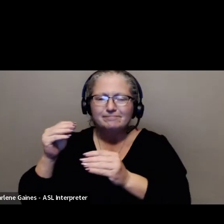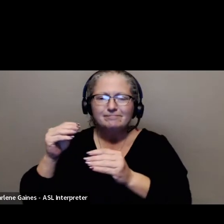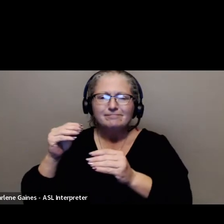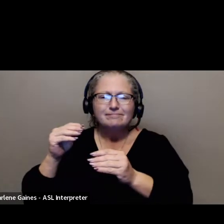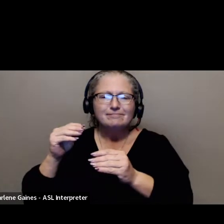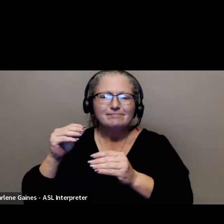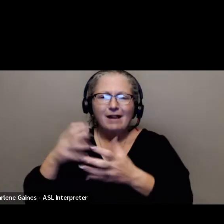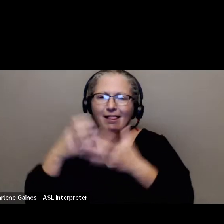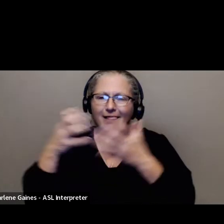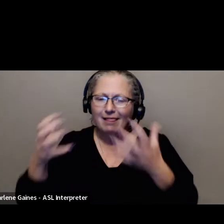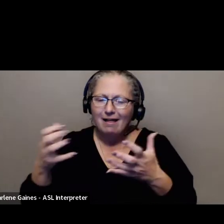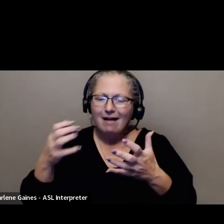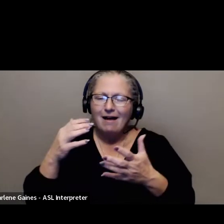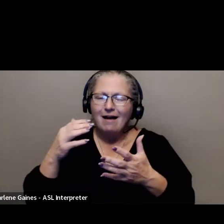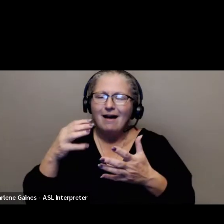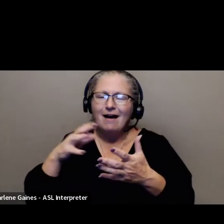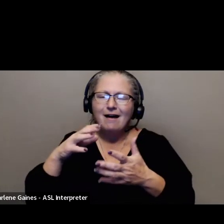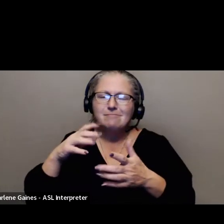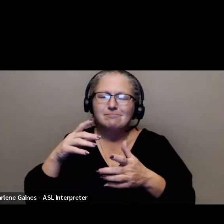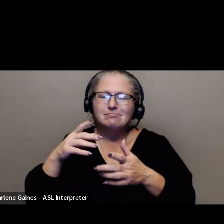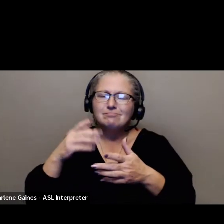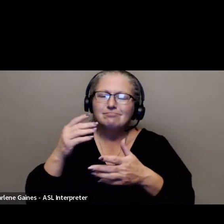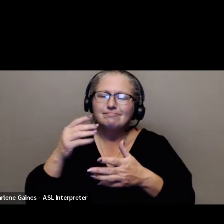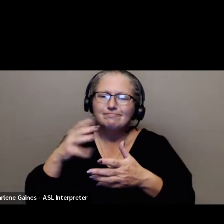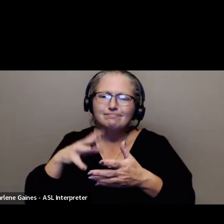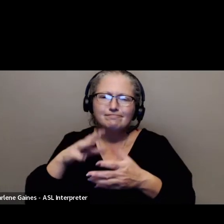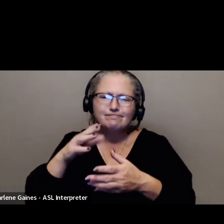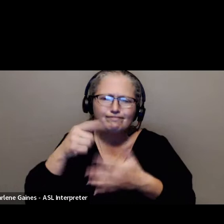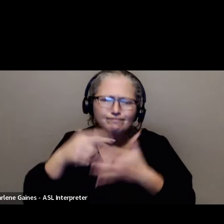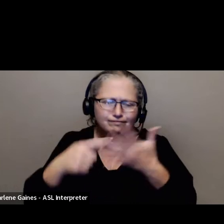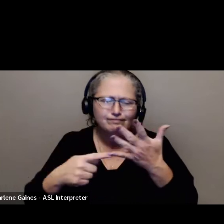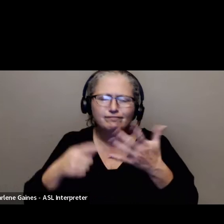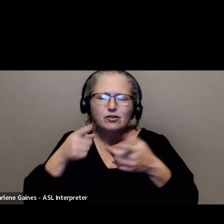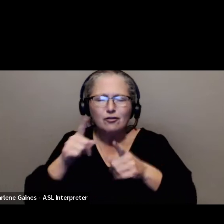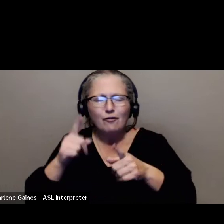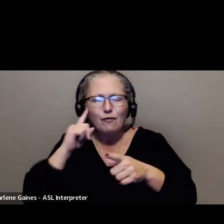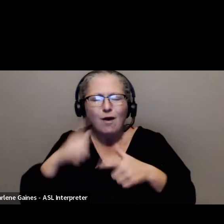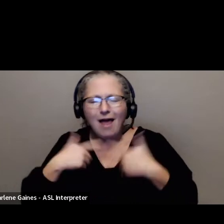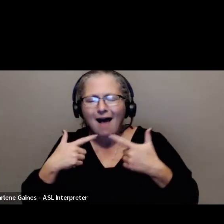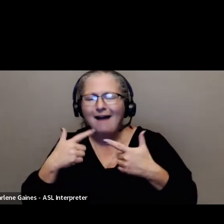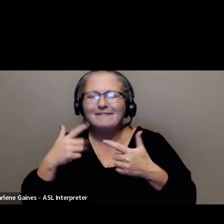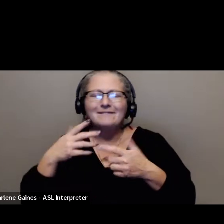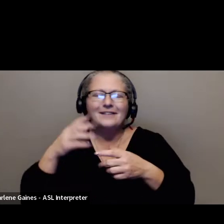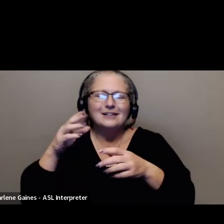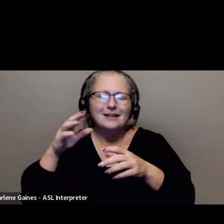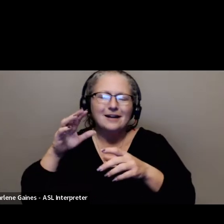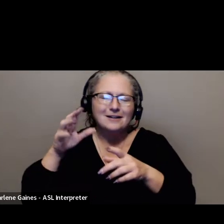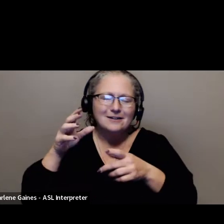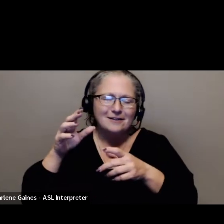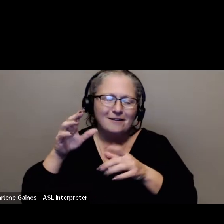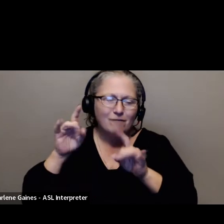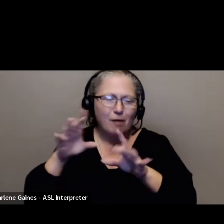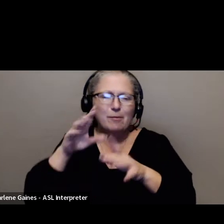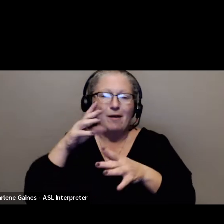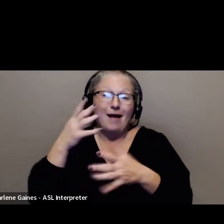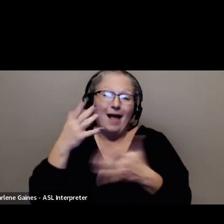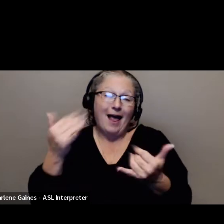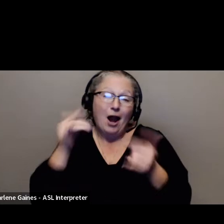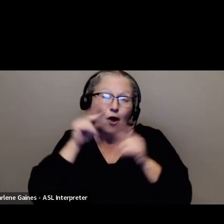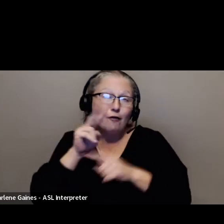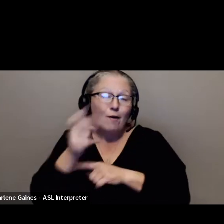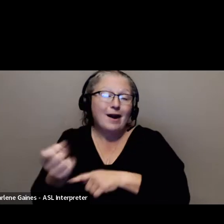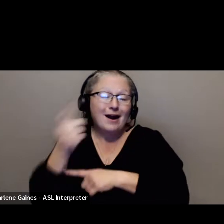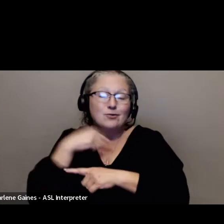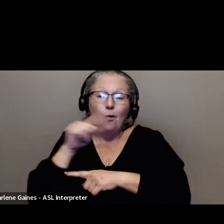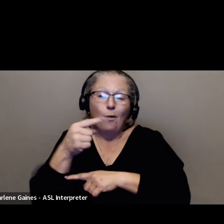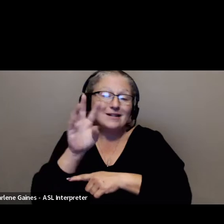life lessons as we went along. And I'm obviously looking forward to next year since I only had 6 seniors. But I